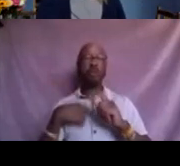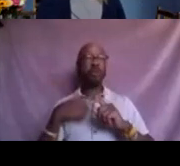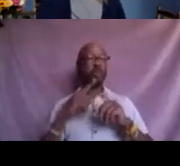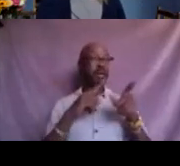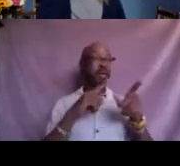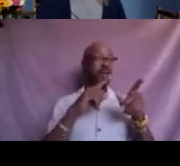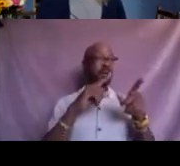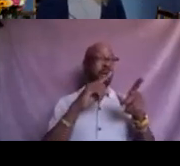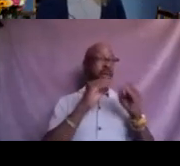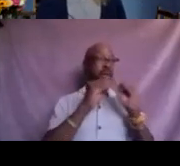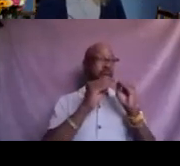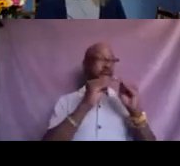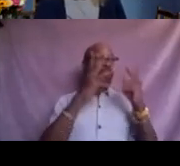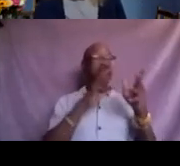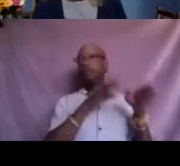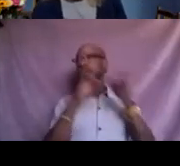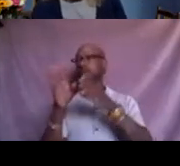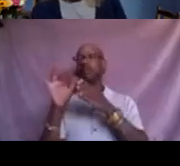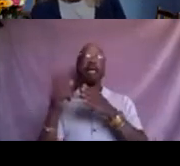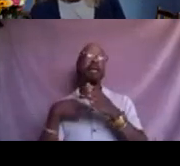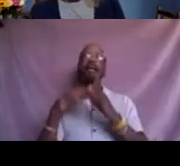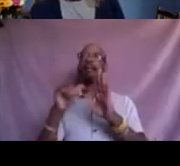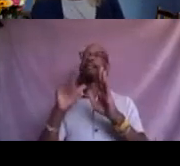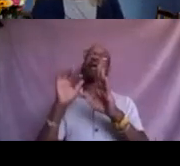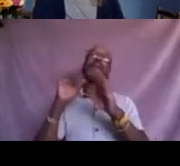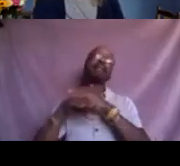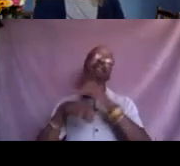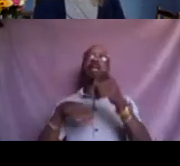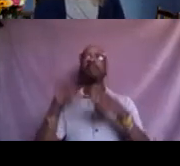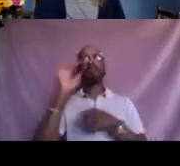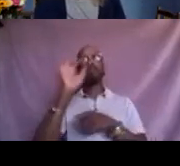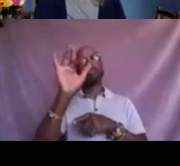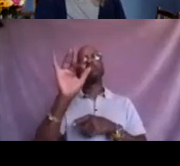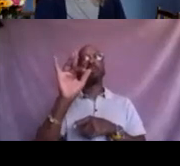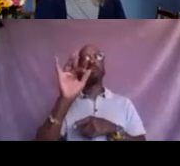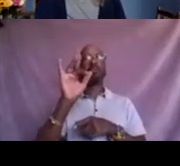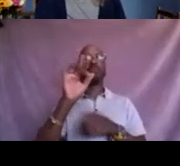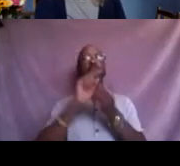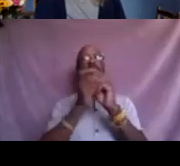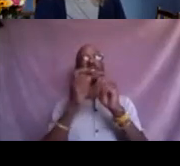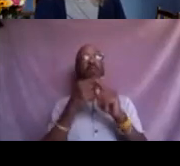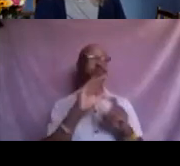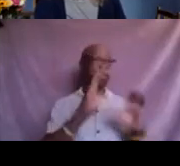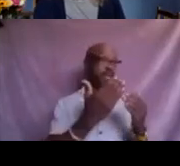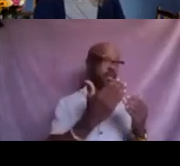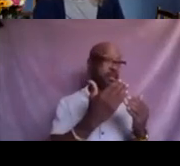use this, again, I call it the stack of pancakes to go between different classrooms. Okay.